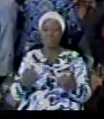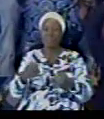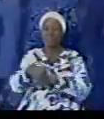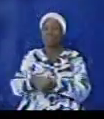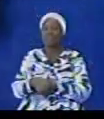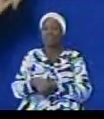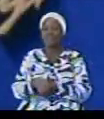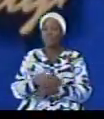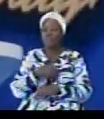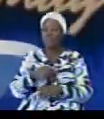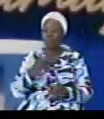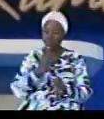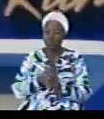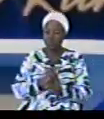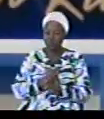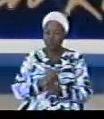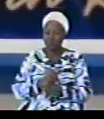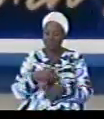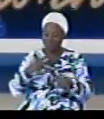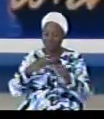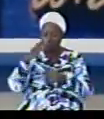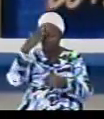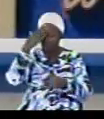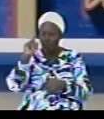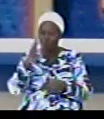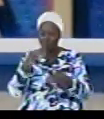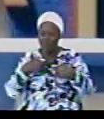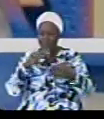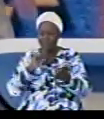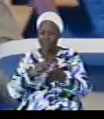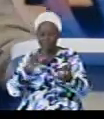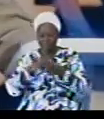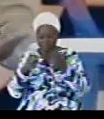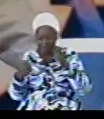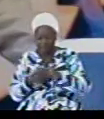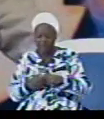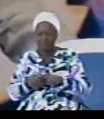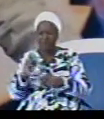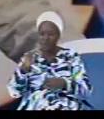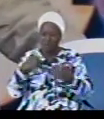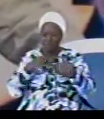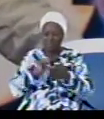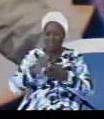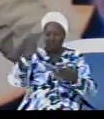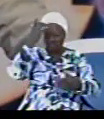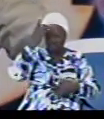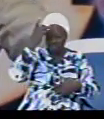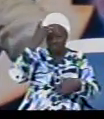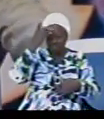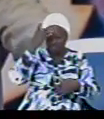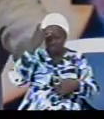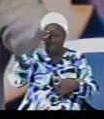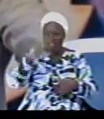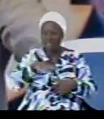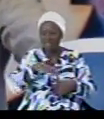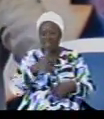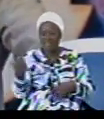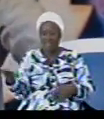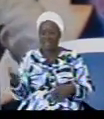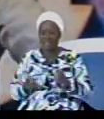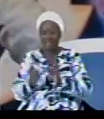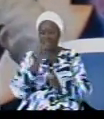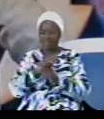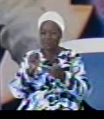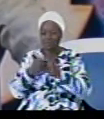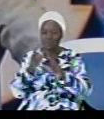Yeah. Identify where you have the sickness, the problem, the infirmity, the disease.